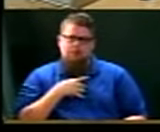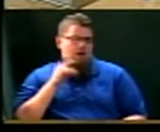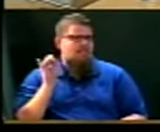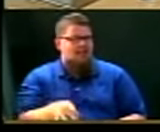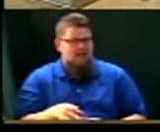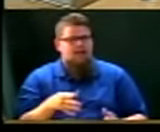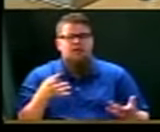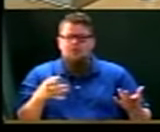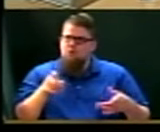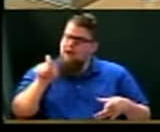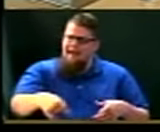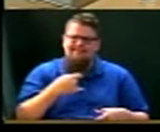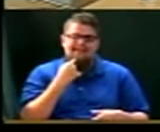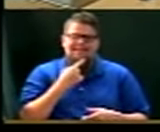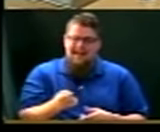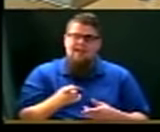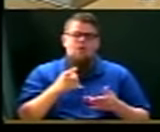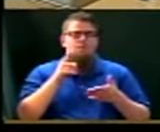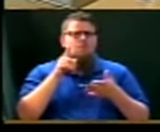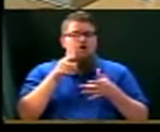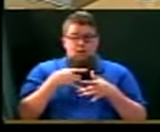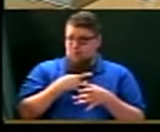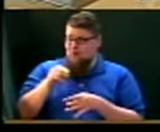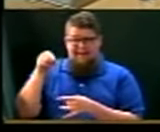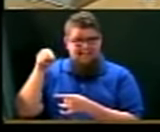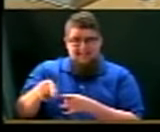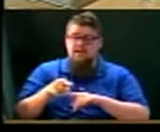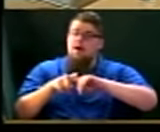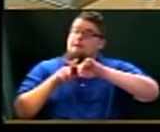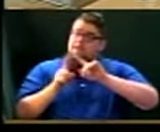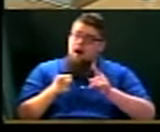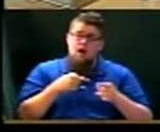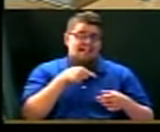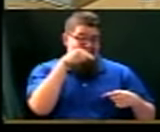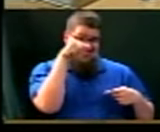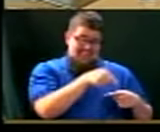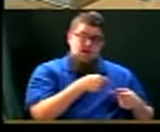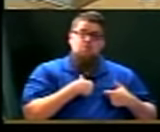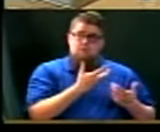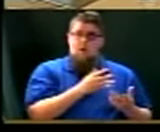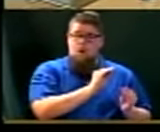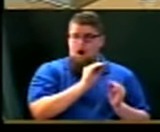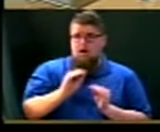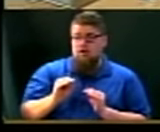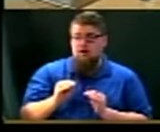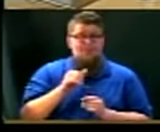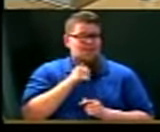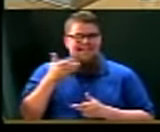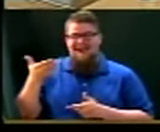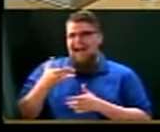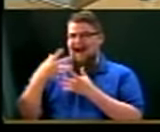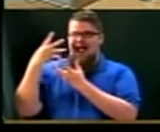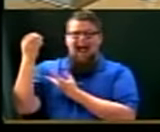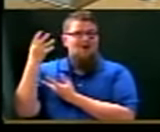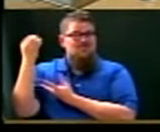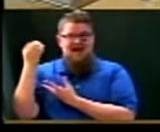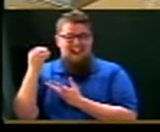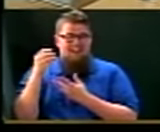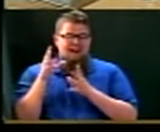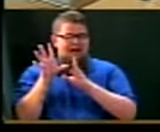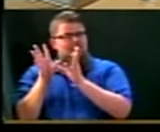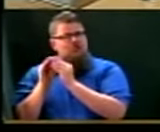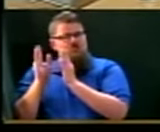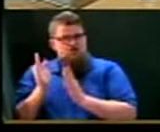tell them what we do want in it. We didn't hire an outside consultant. We had staff write this.